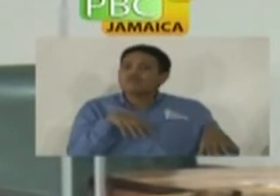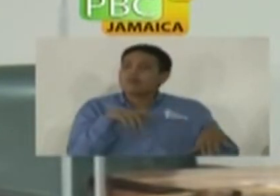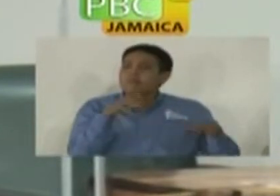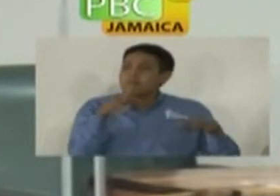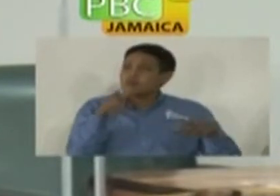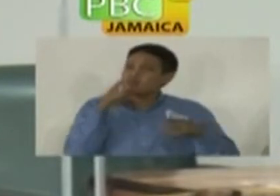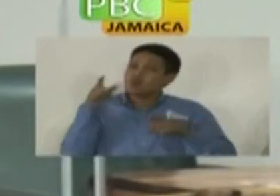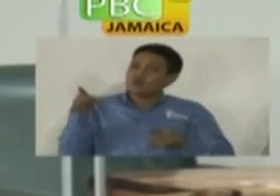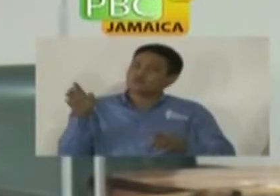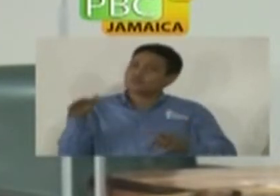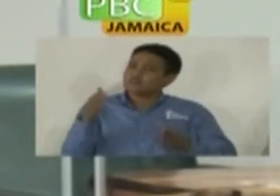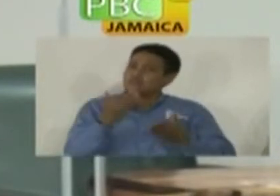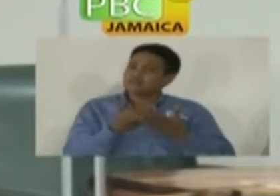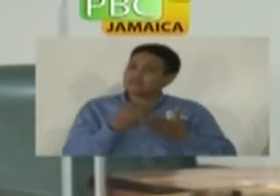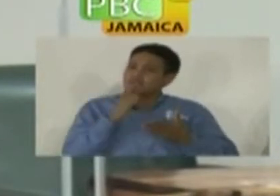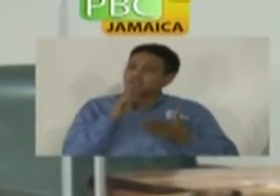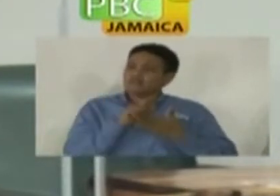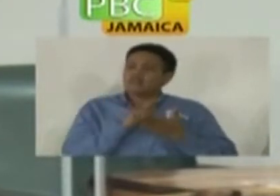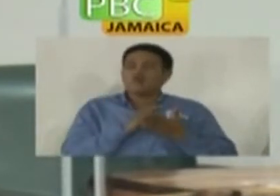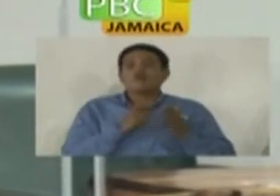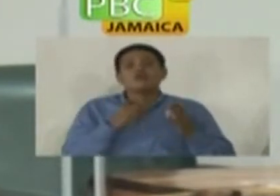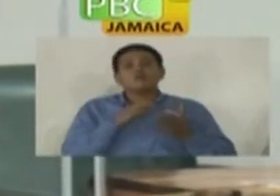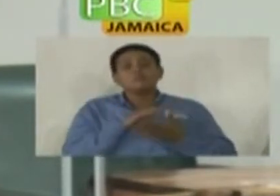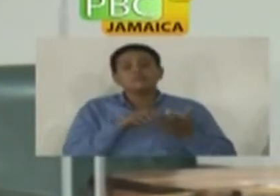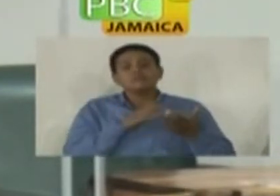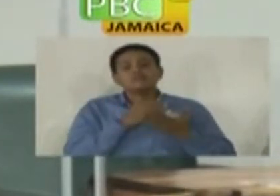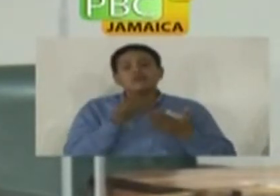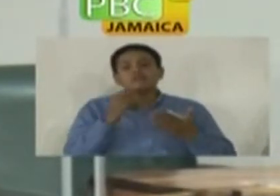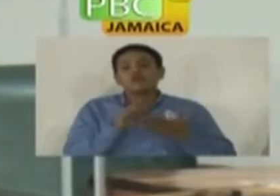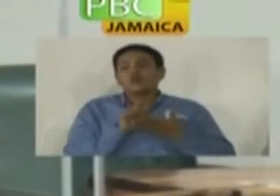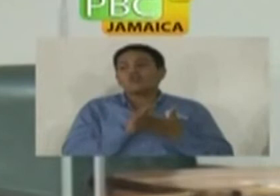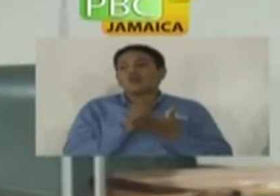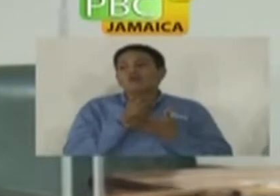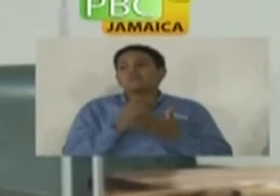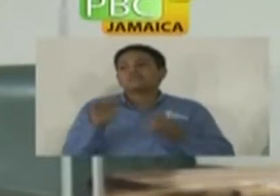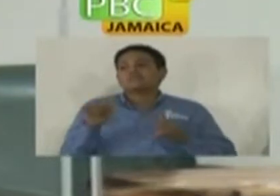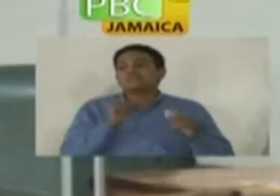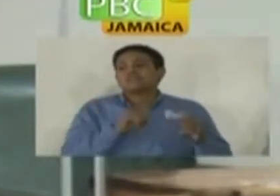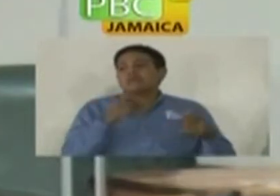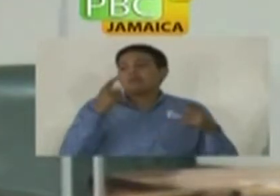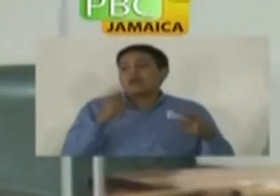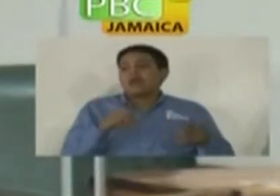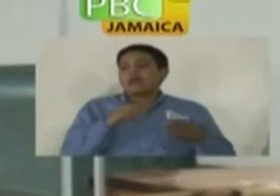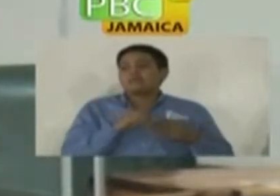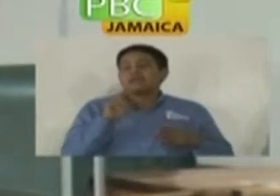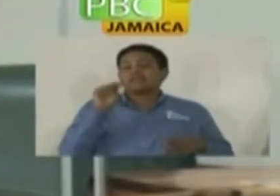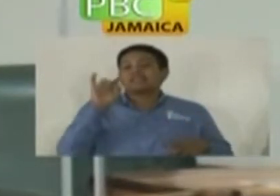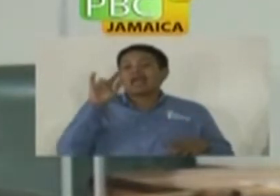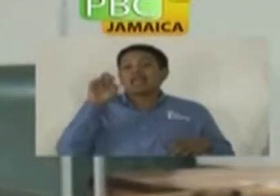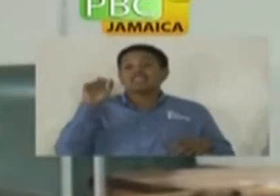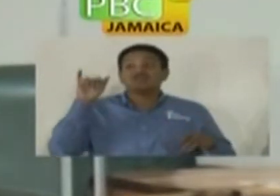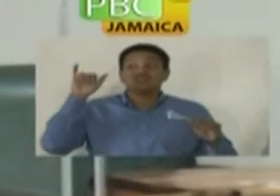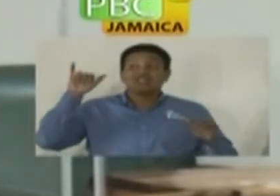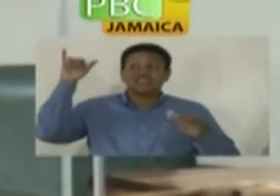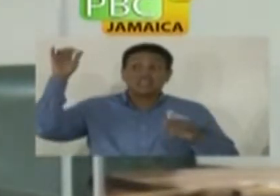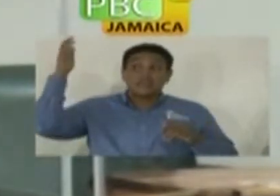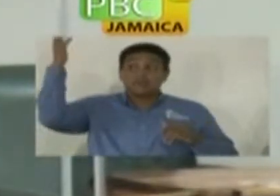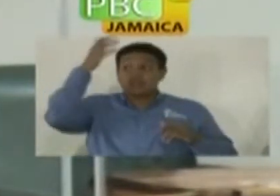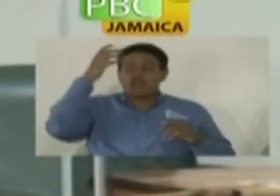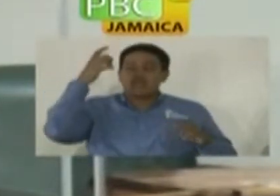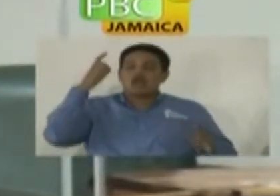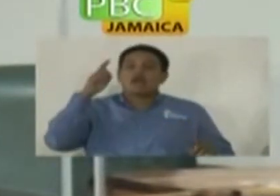person, a question of fact or law, mixed fact or law. Similarly, Mr. President, in Nigeria,